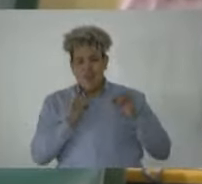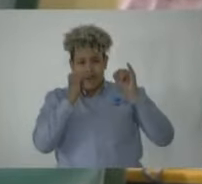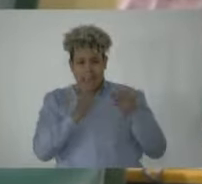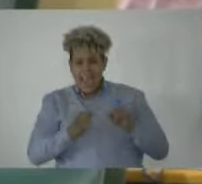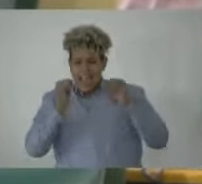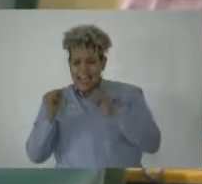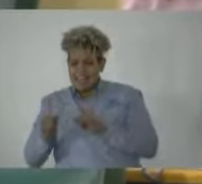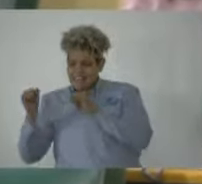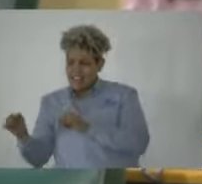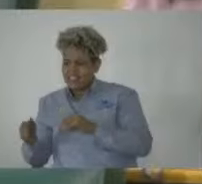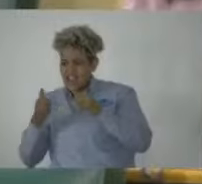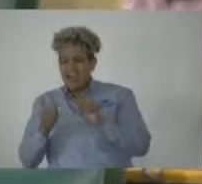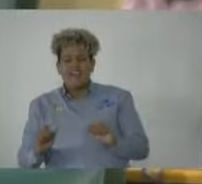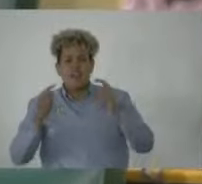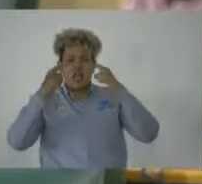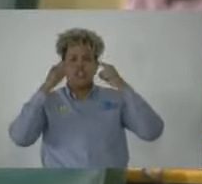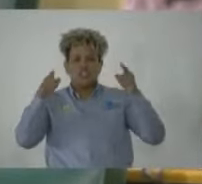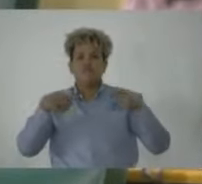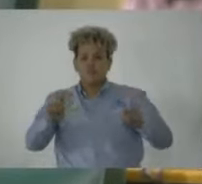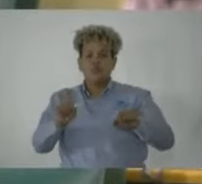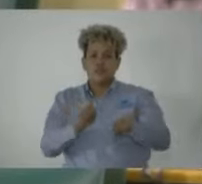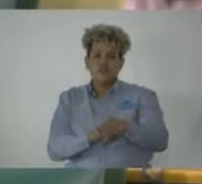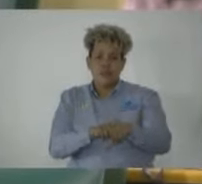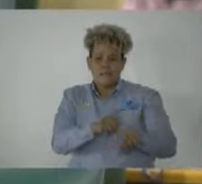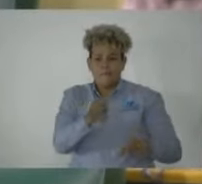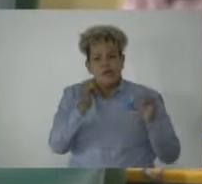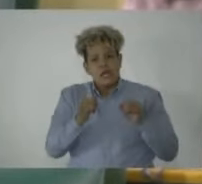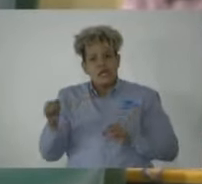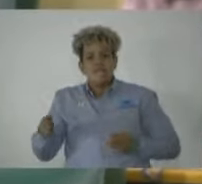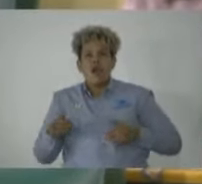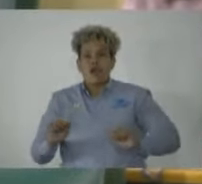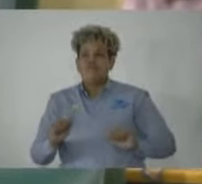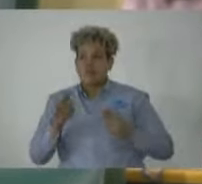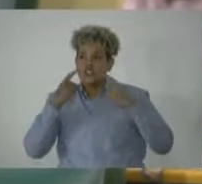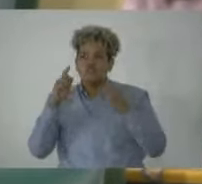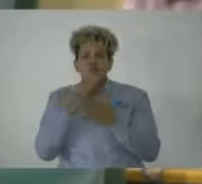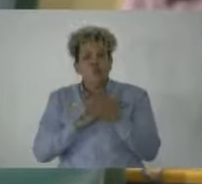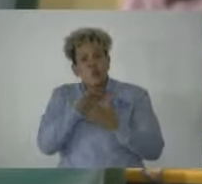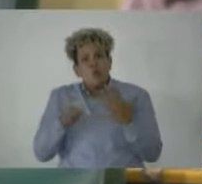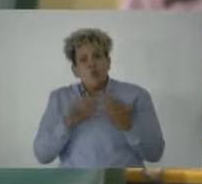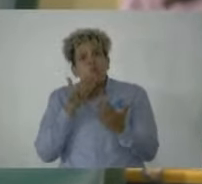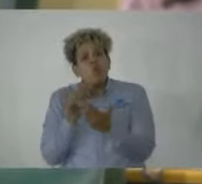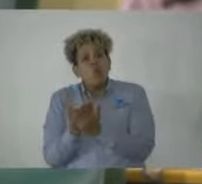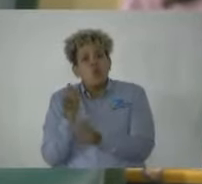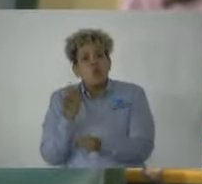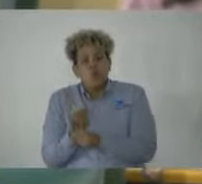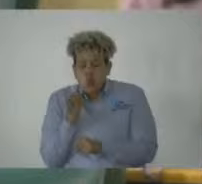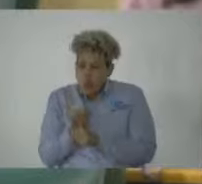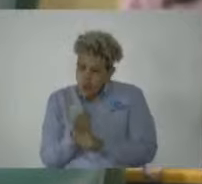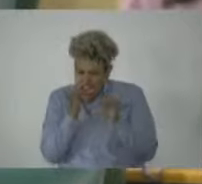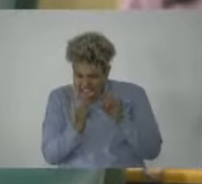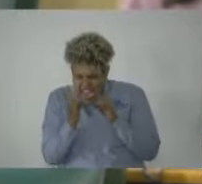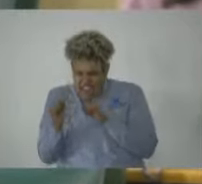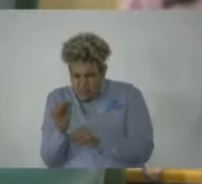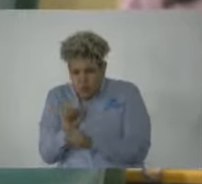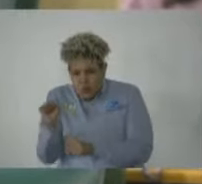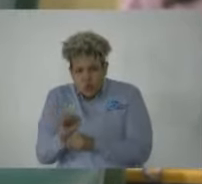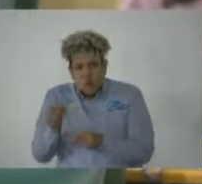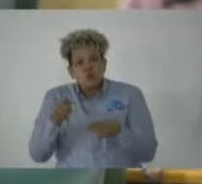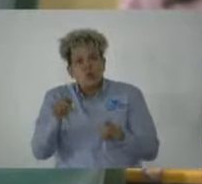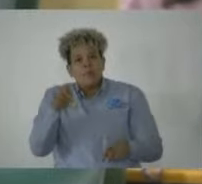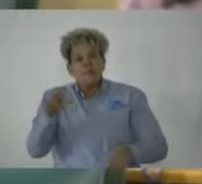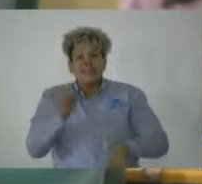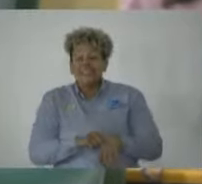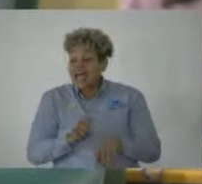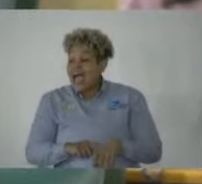individual effort and achievement during that period. There was remarkable individual effort. I am